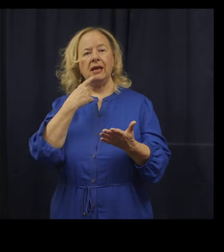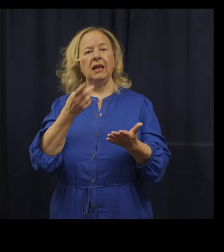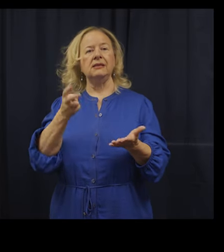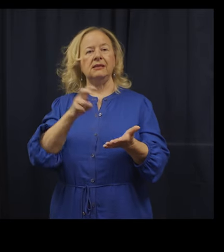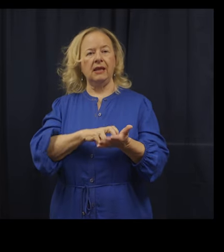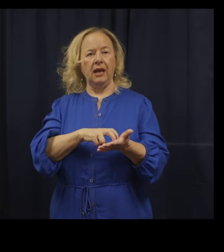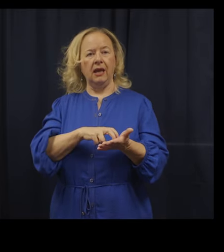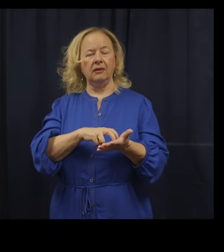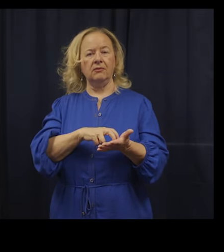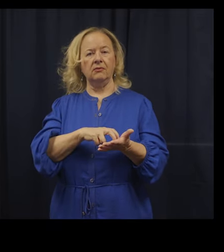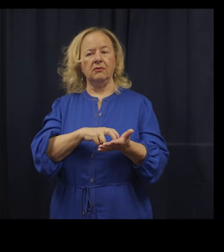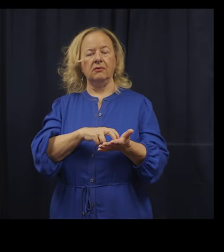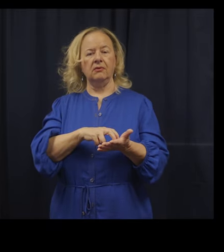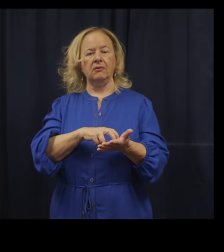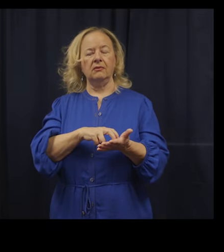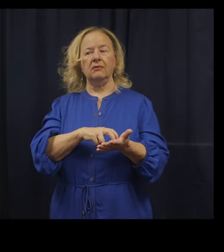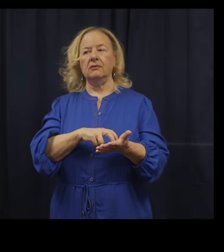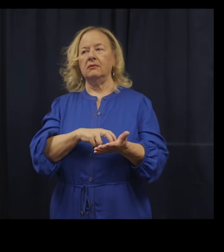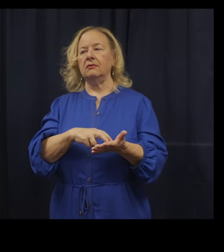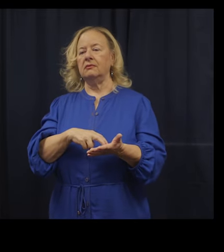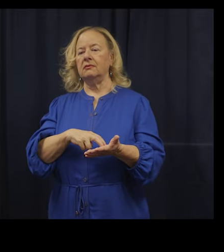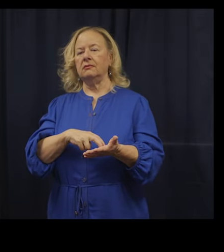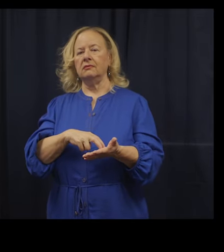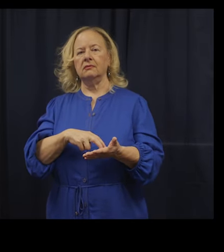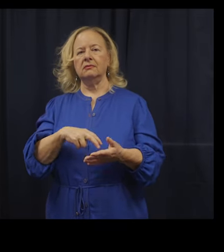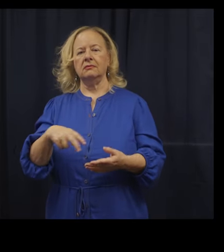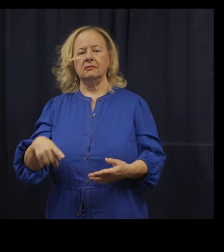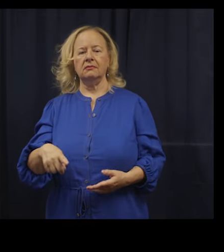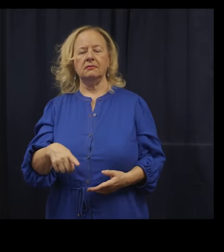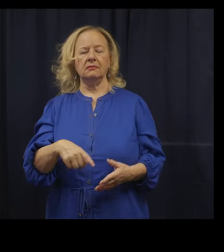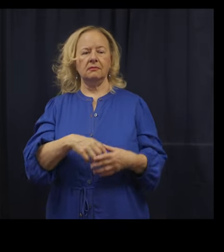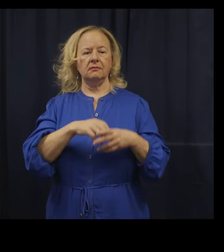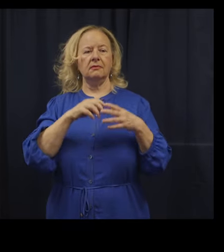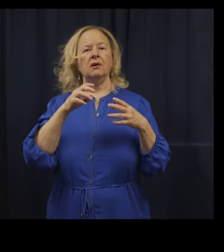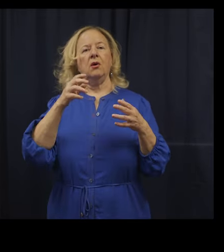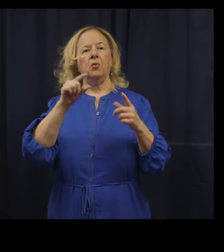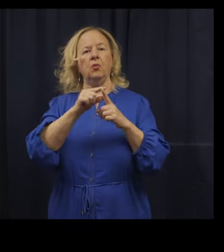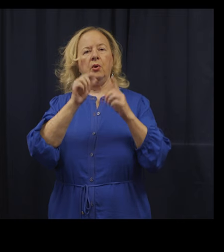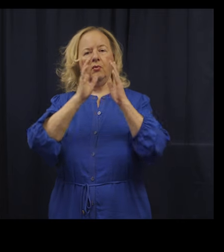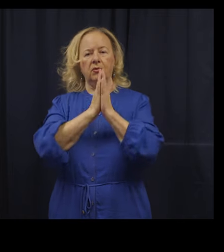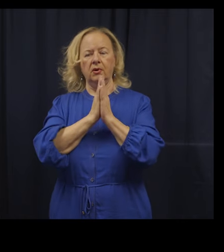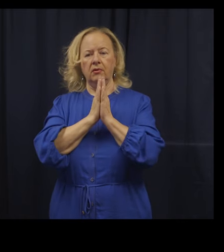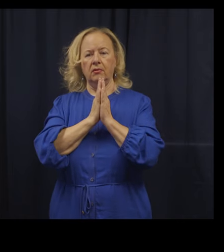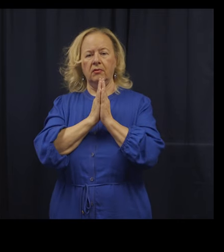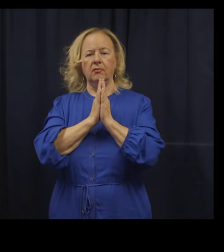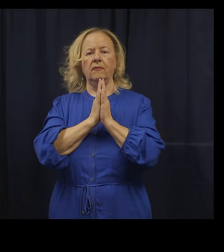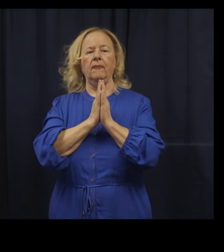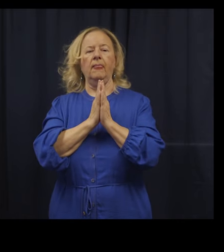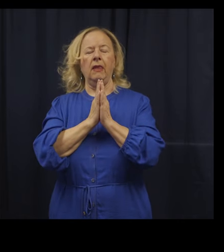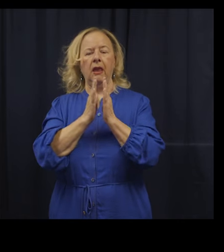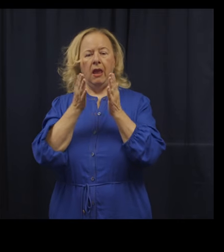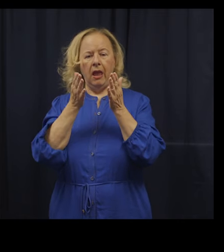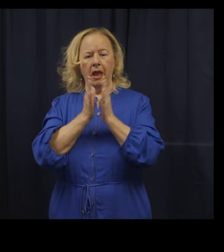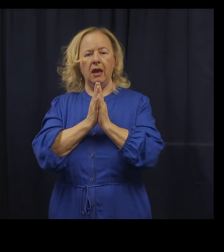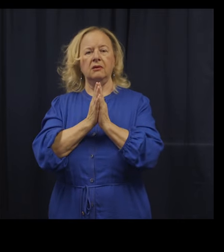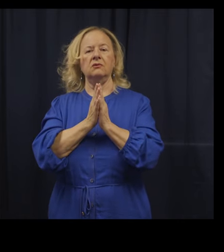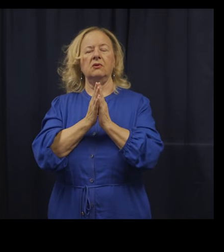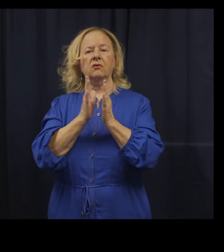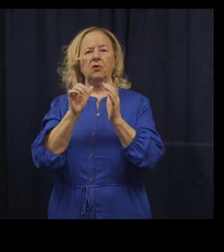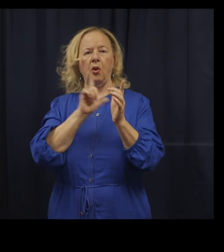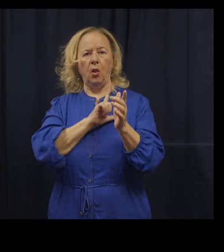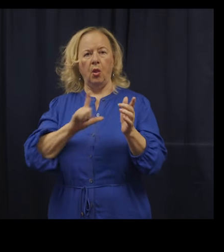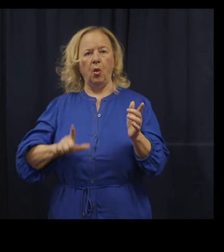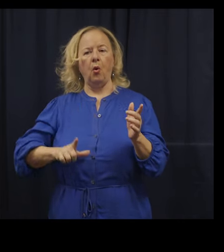stand, and let's open with a word of prayer and just ask that the Lord would